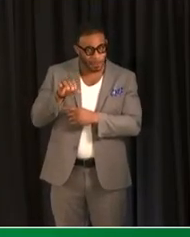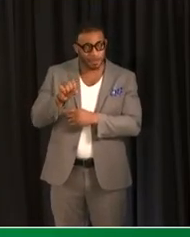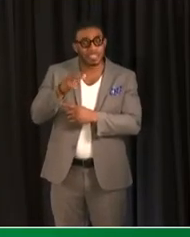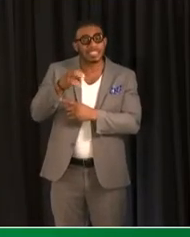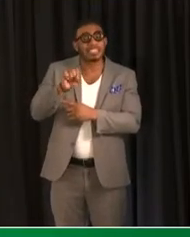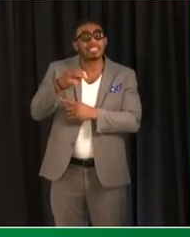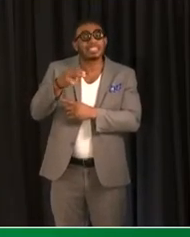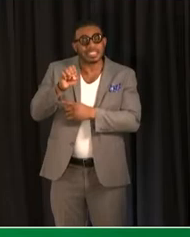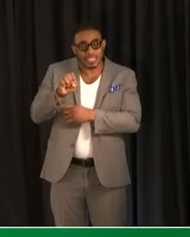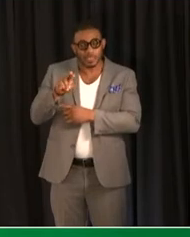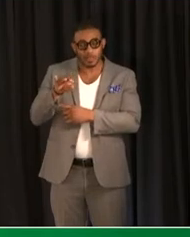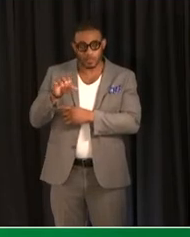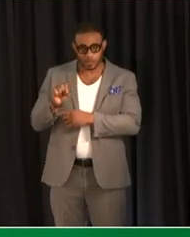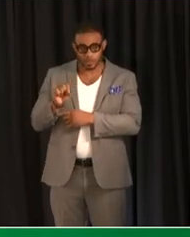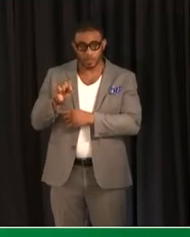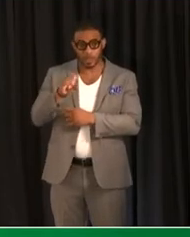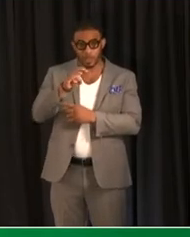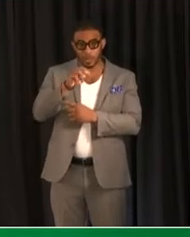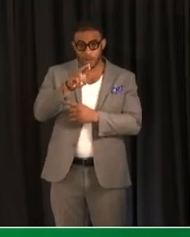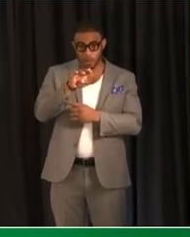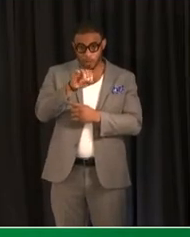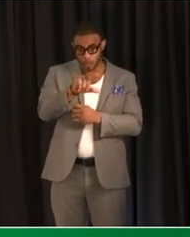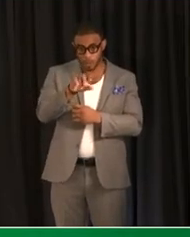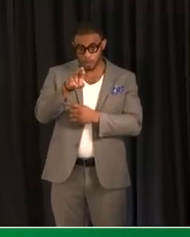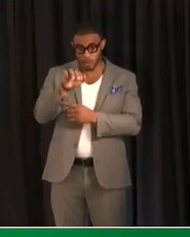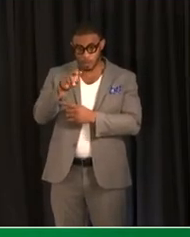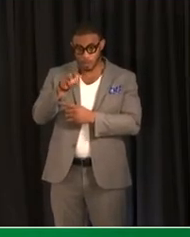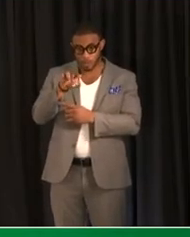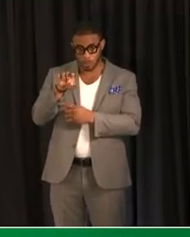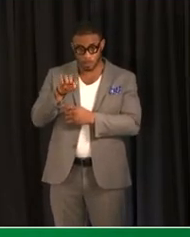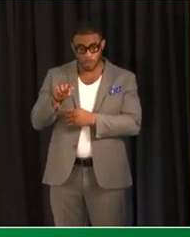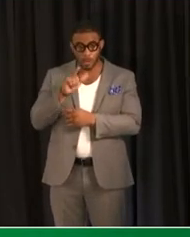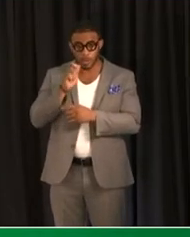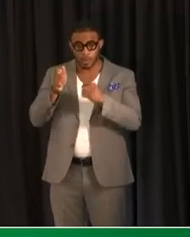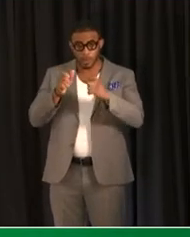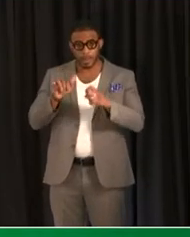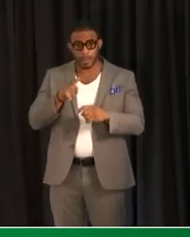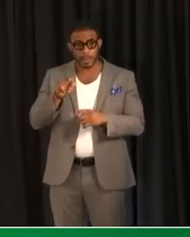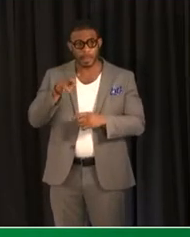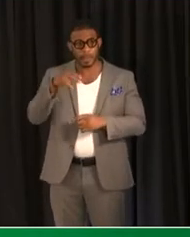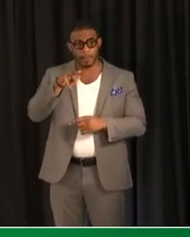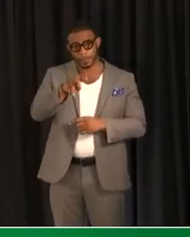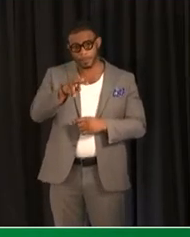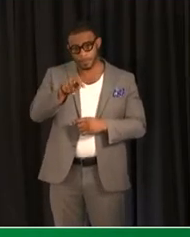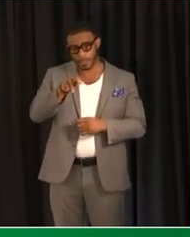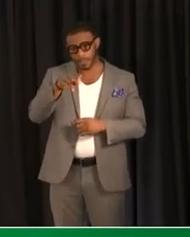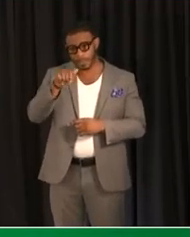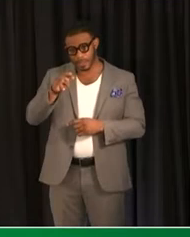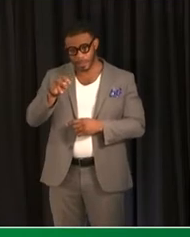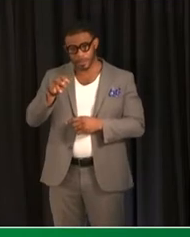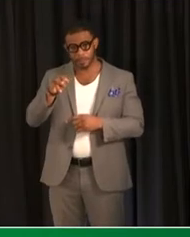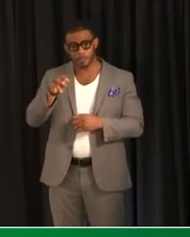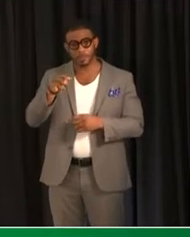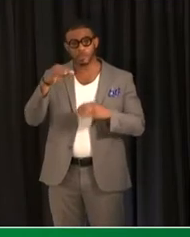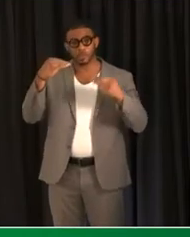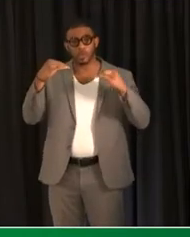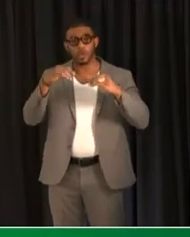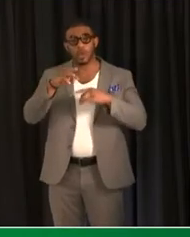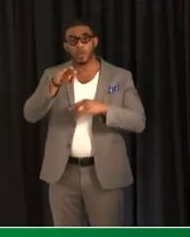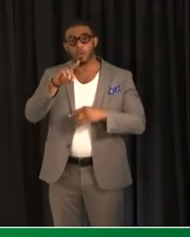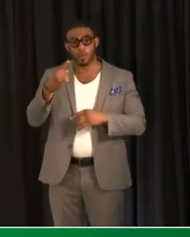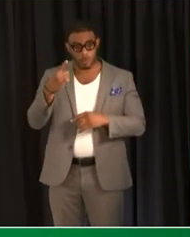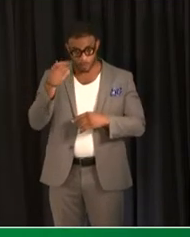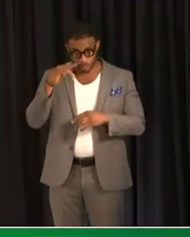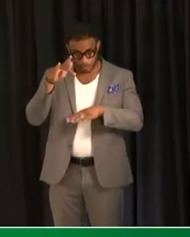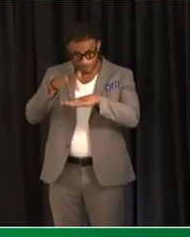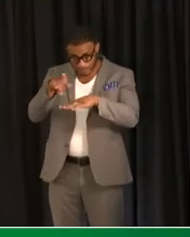with us today Muriel Ramirez, who is the manager at Pan Am Supermarket in Ward 1. So if